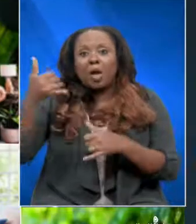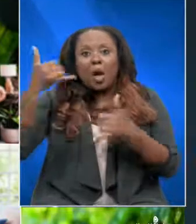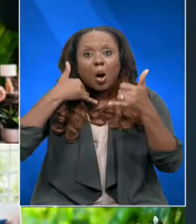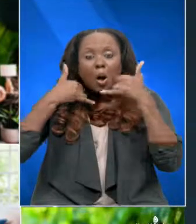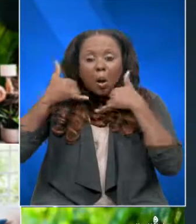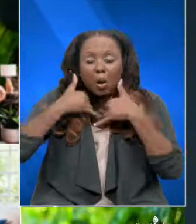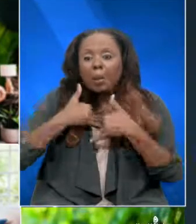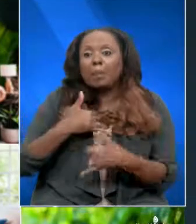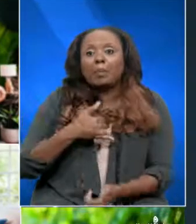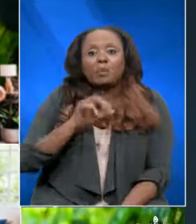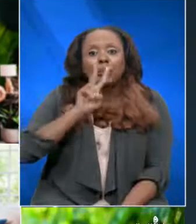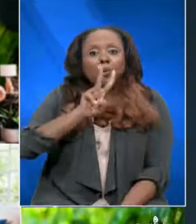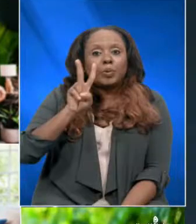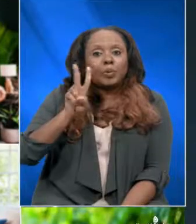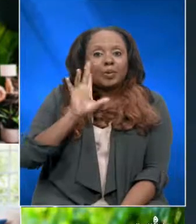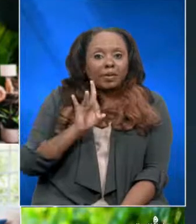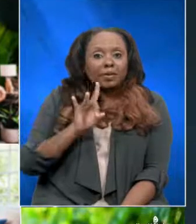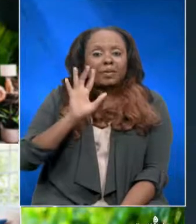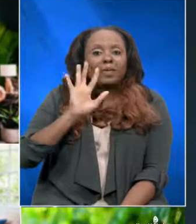calling